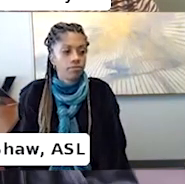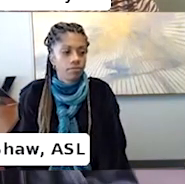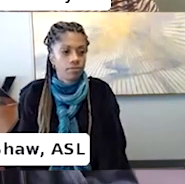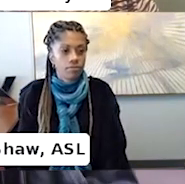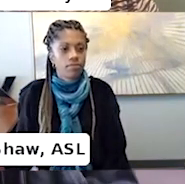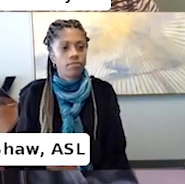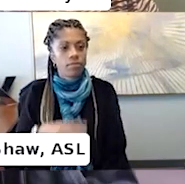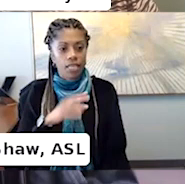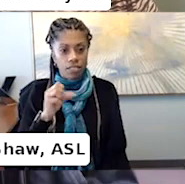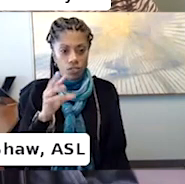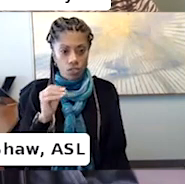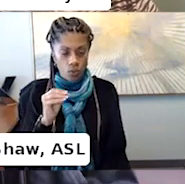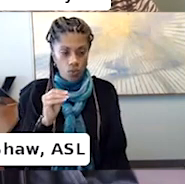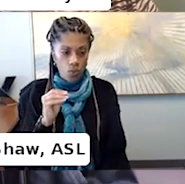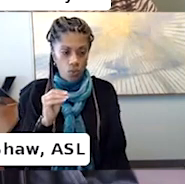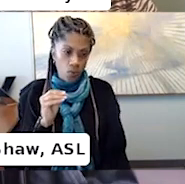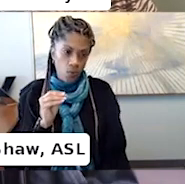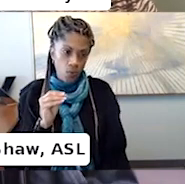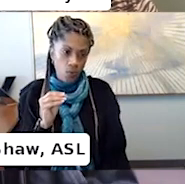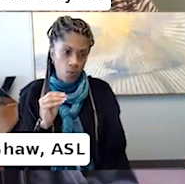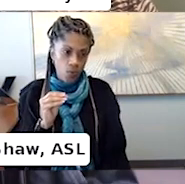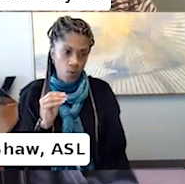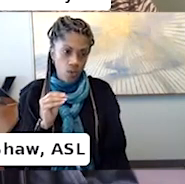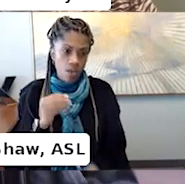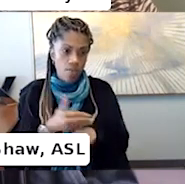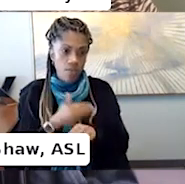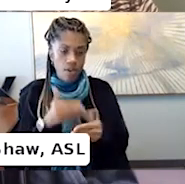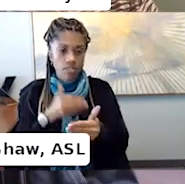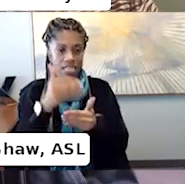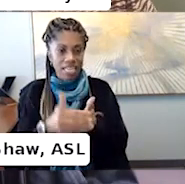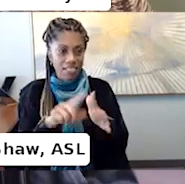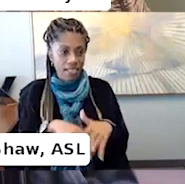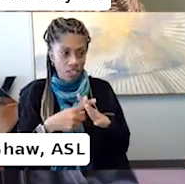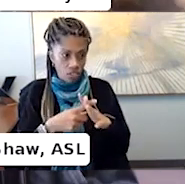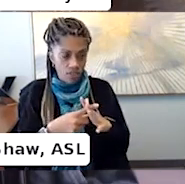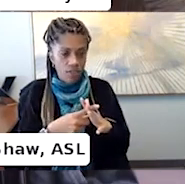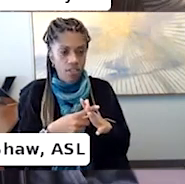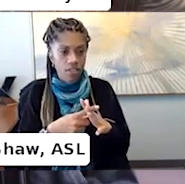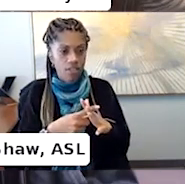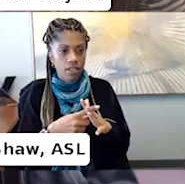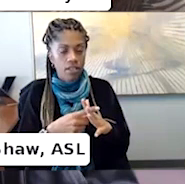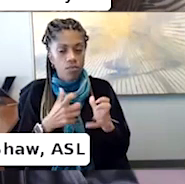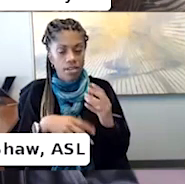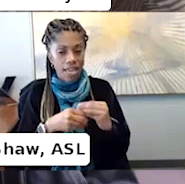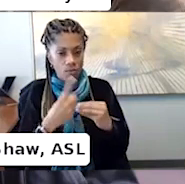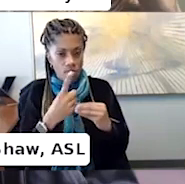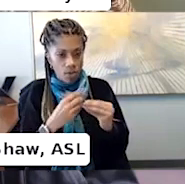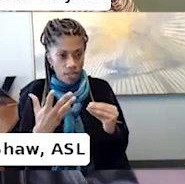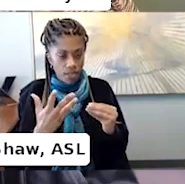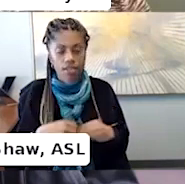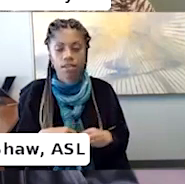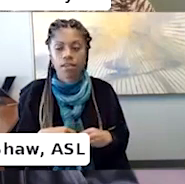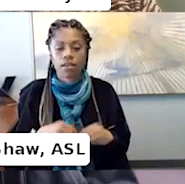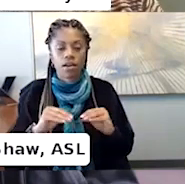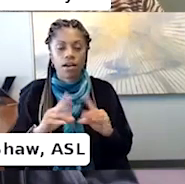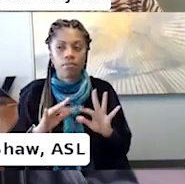And so I want to, before I move on to the next initiative, I want to add that part of Brightness in Black